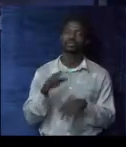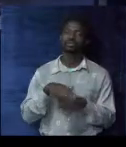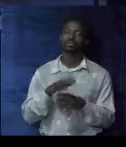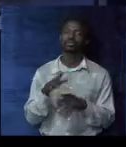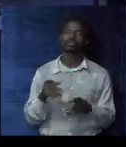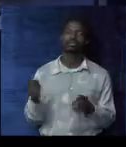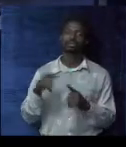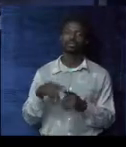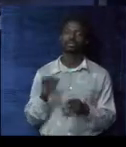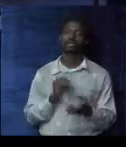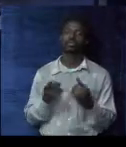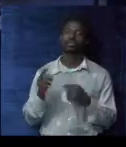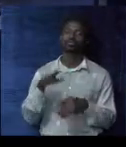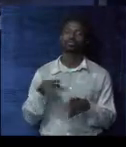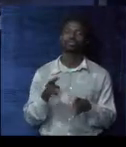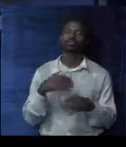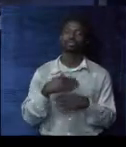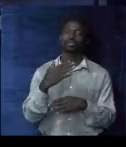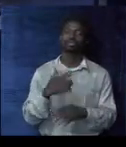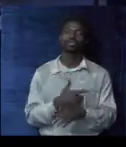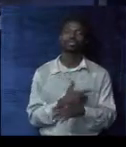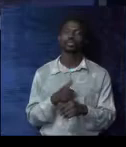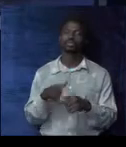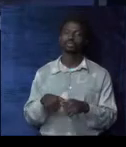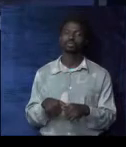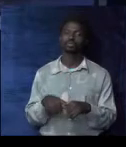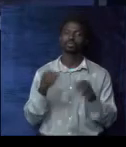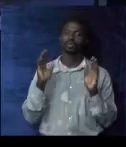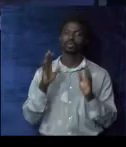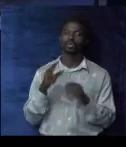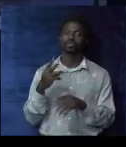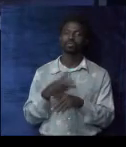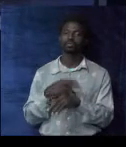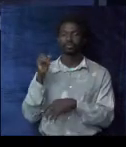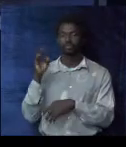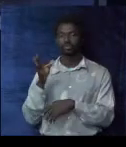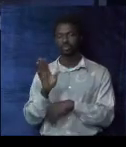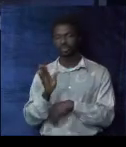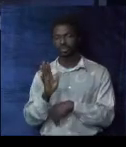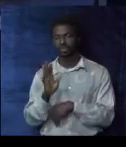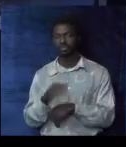own. That's it for today. Till I come your way in the next lesson, remain wonderful mathematicians.